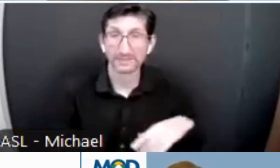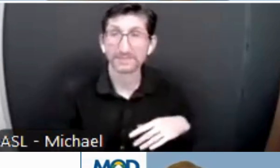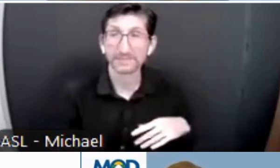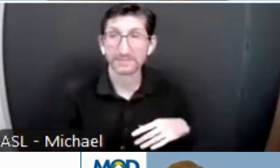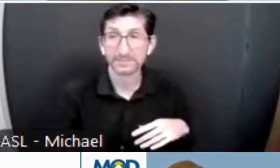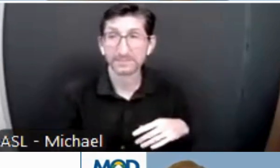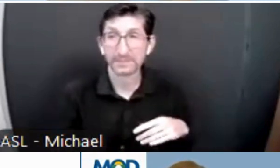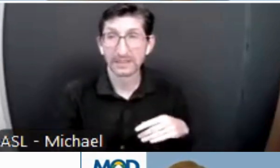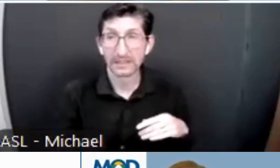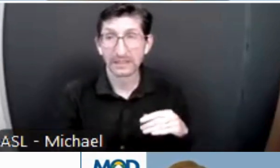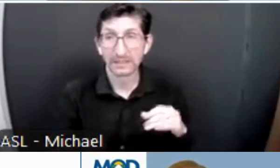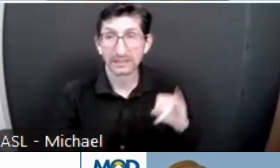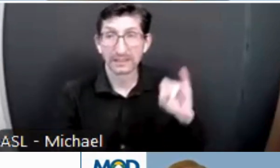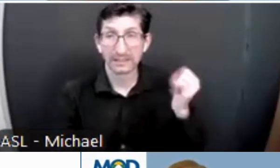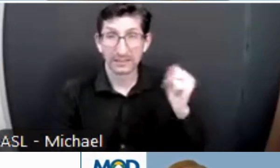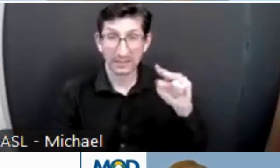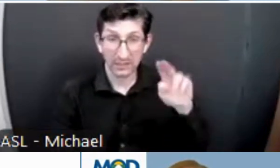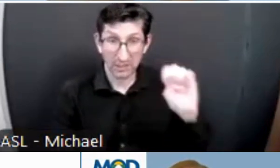asking for?